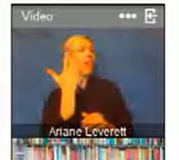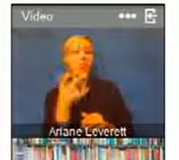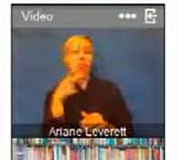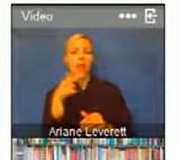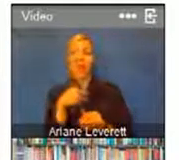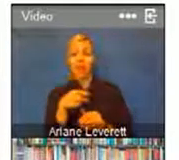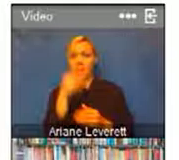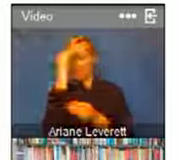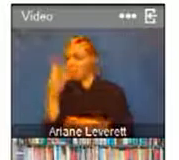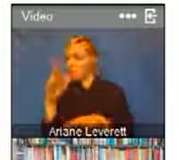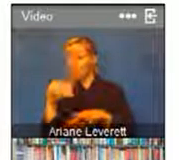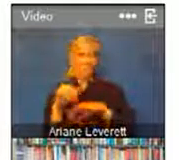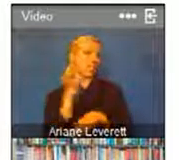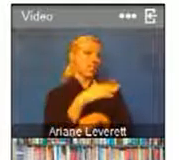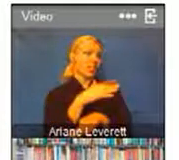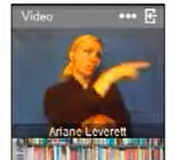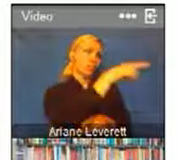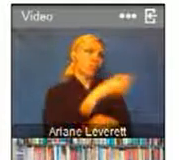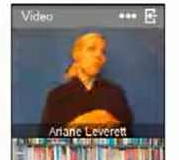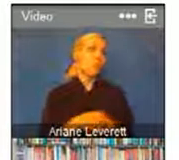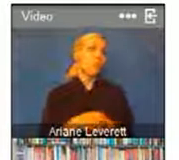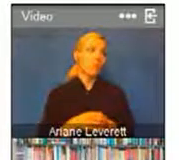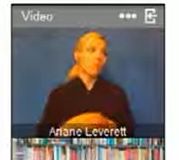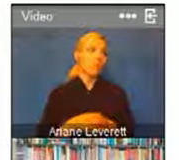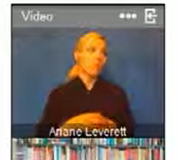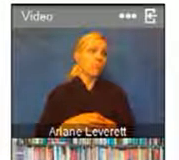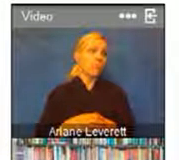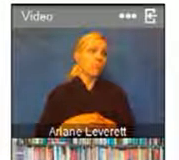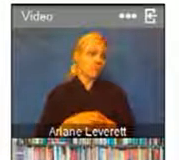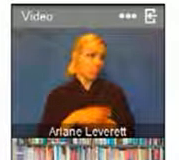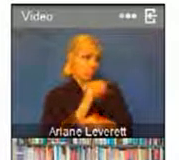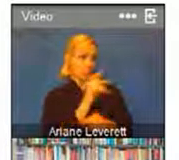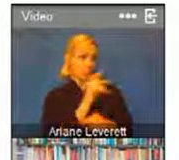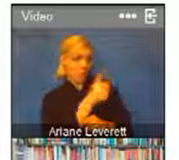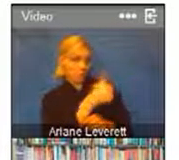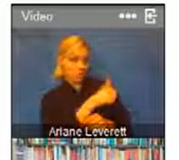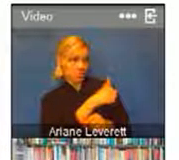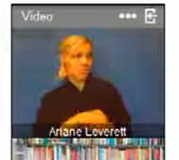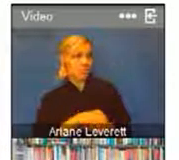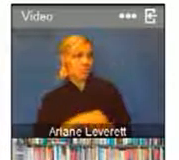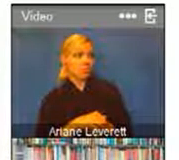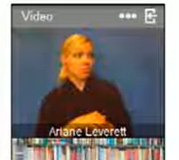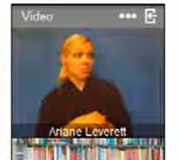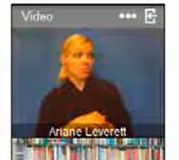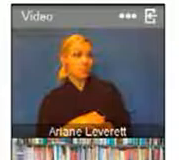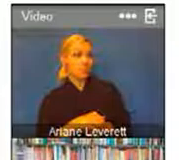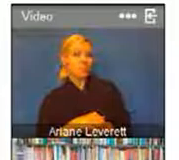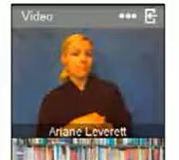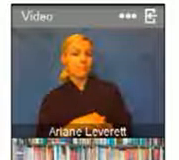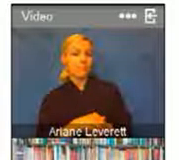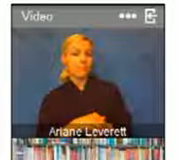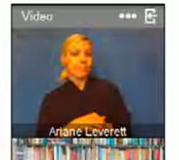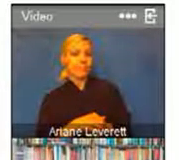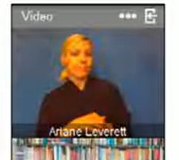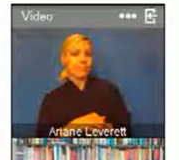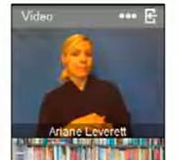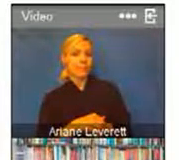for ECE. So we had to make sure a